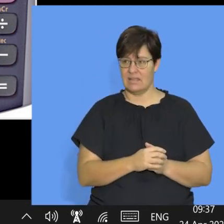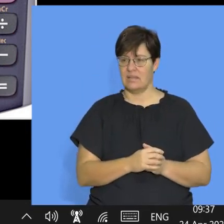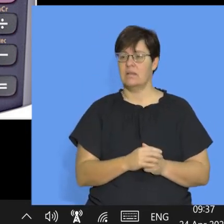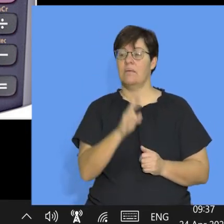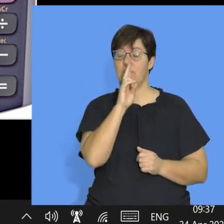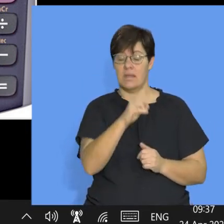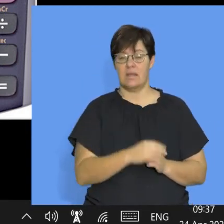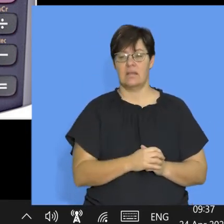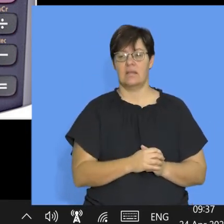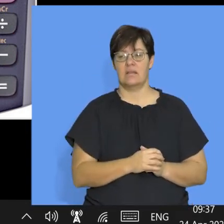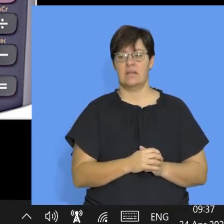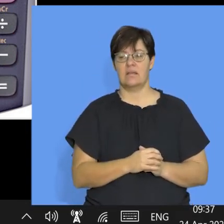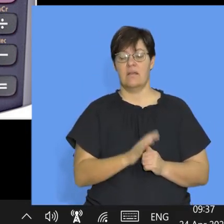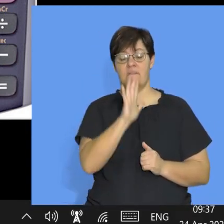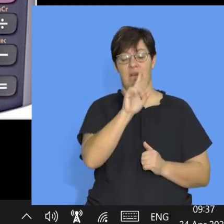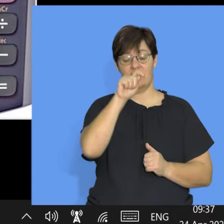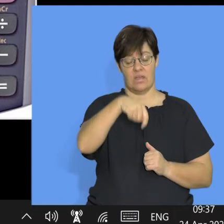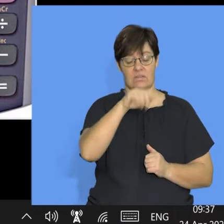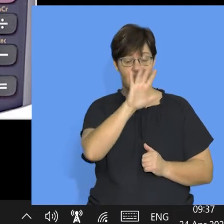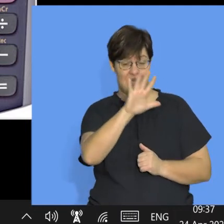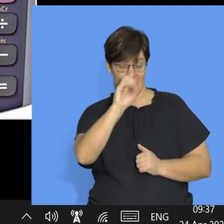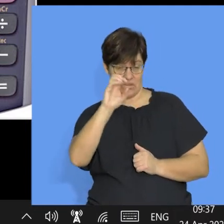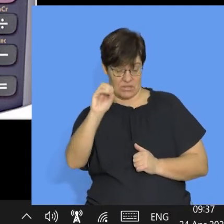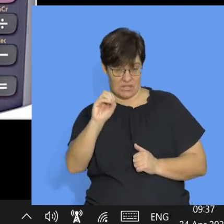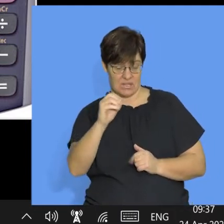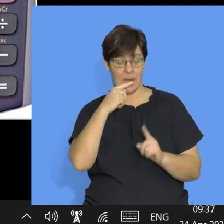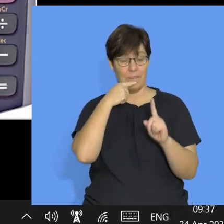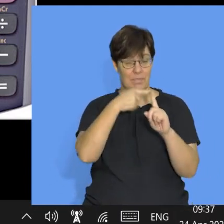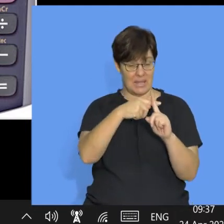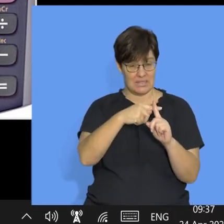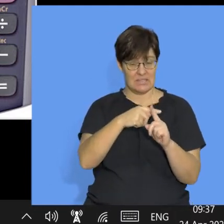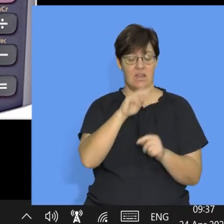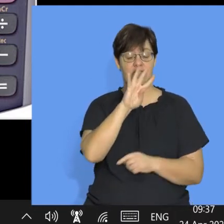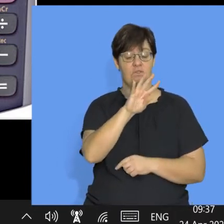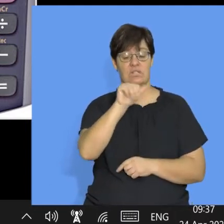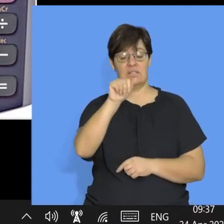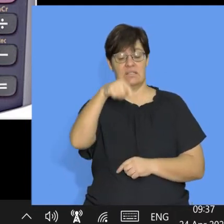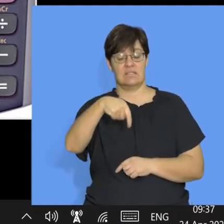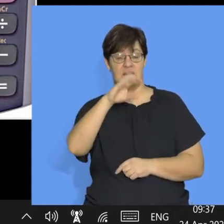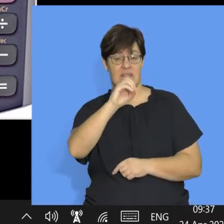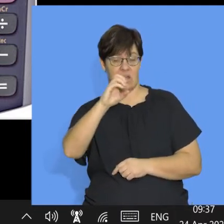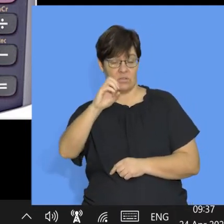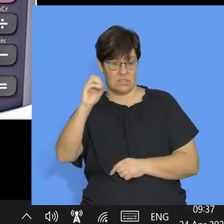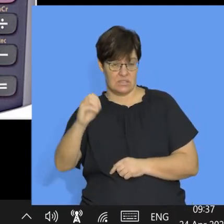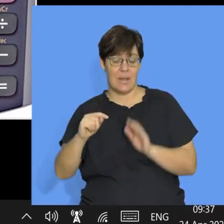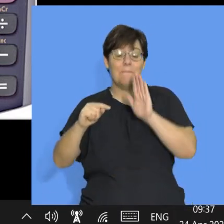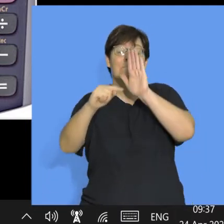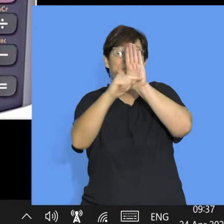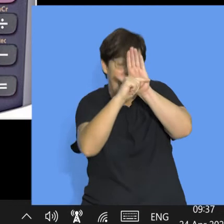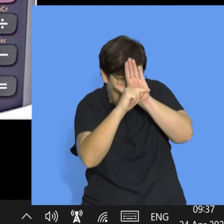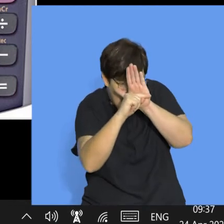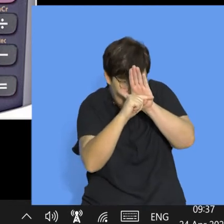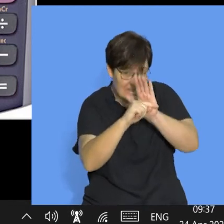operations. Important. 5,500 plus 46,000 minus, it's